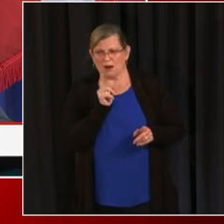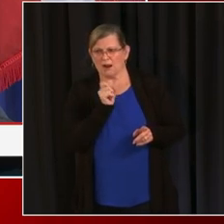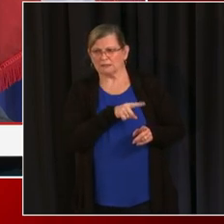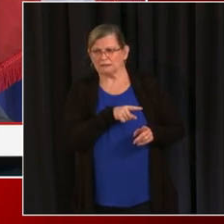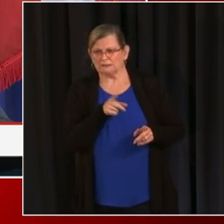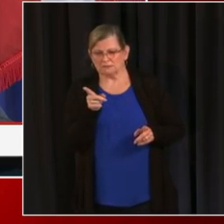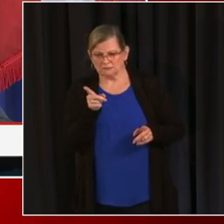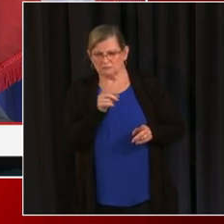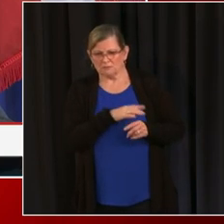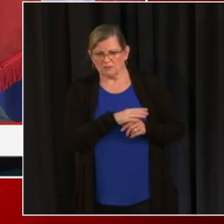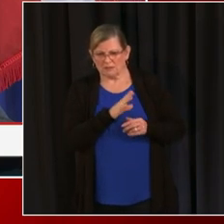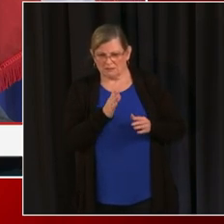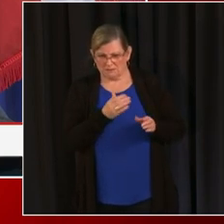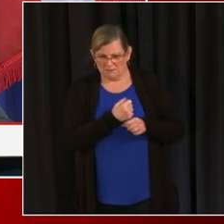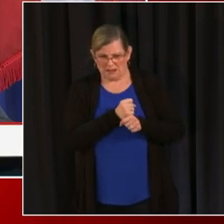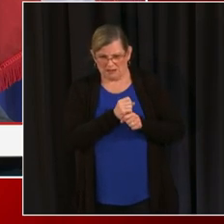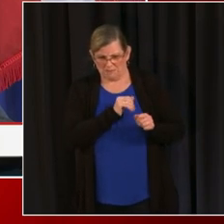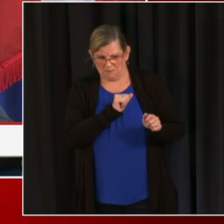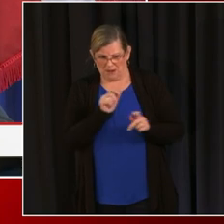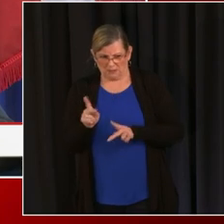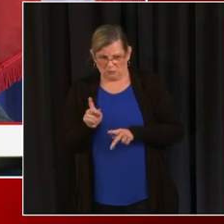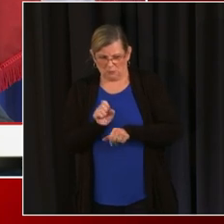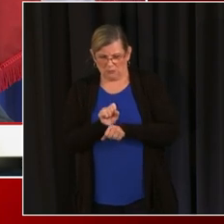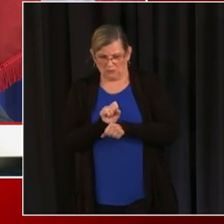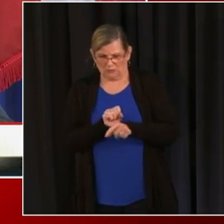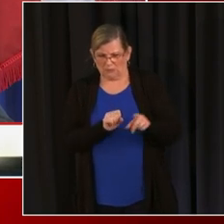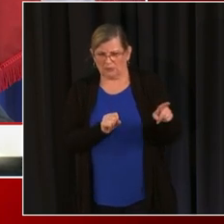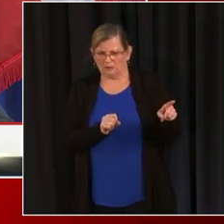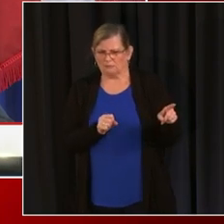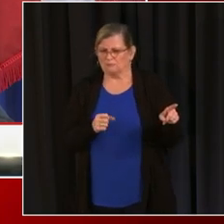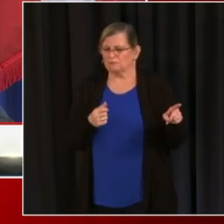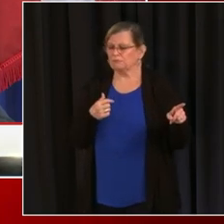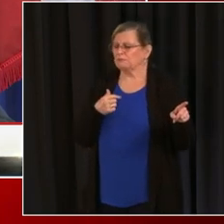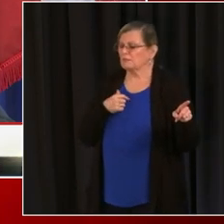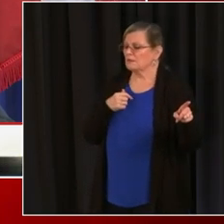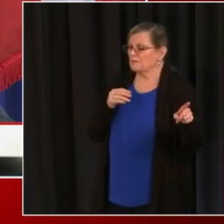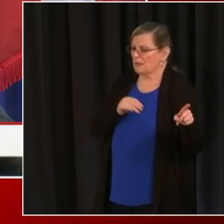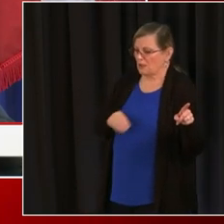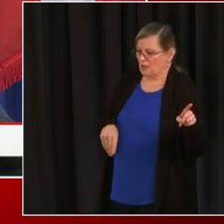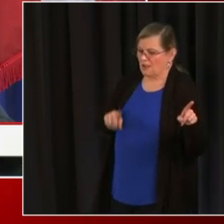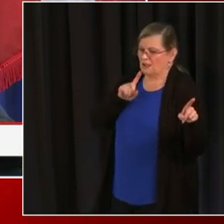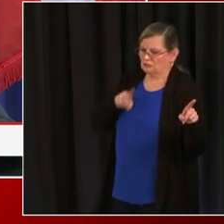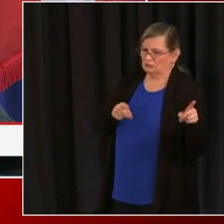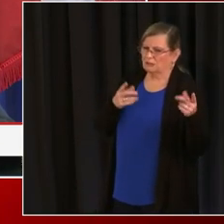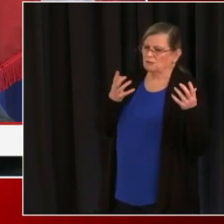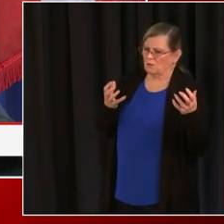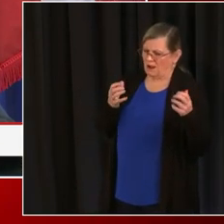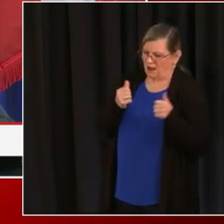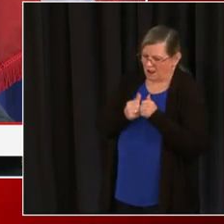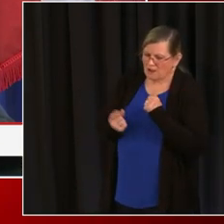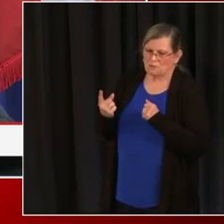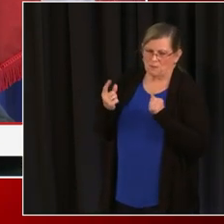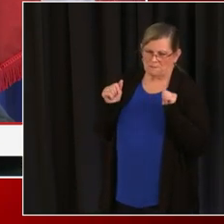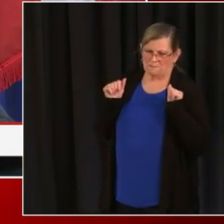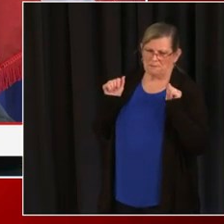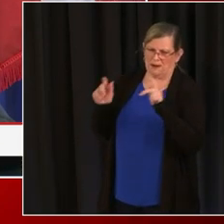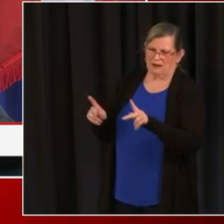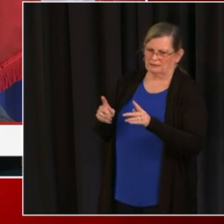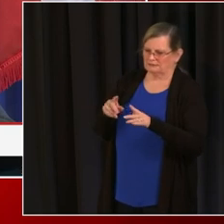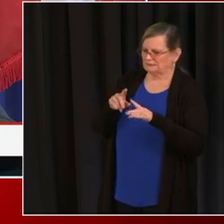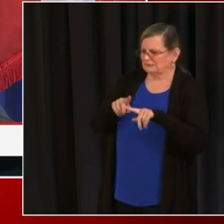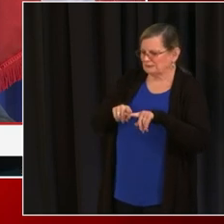federal government starting to make plans to come back to work? We want everybody to have a plan. Now, it will be different